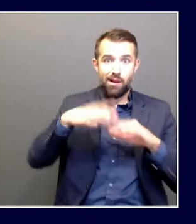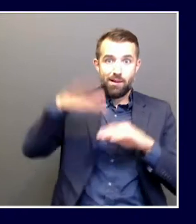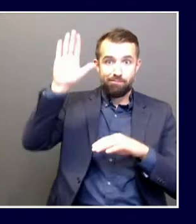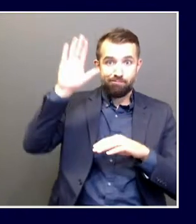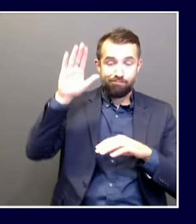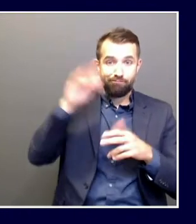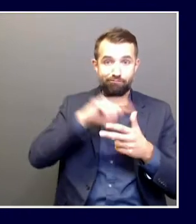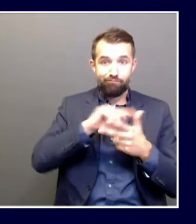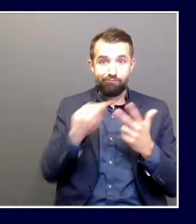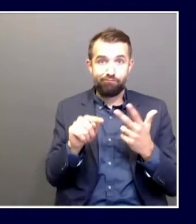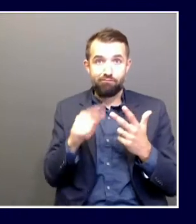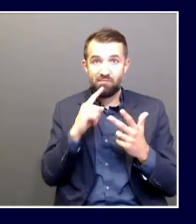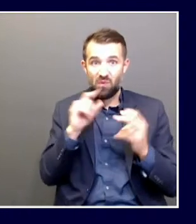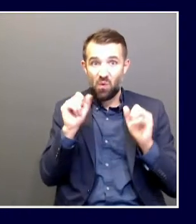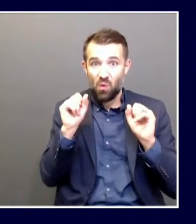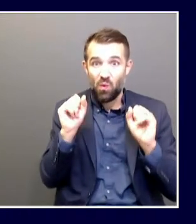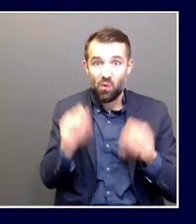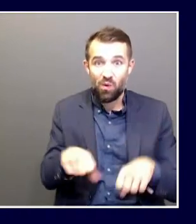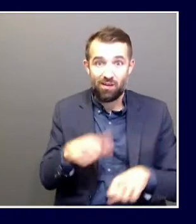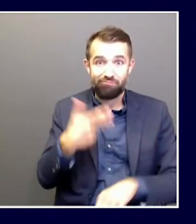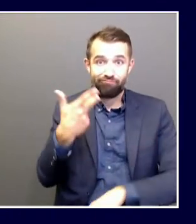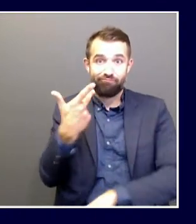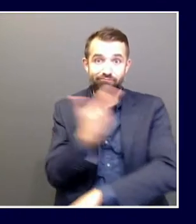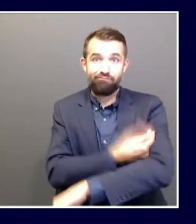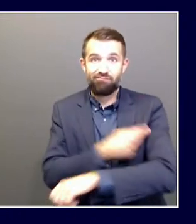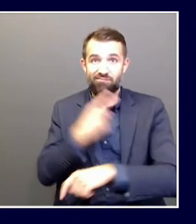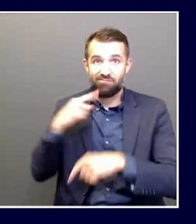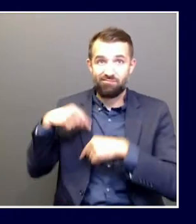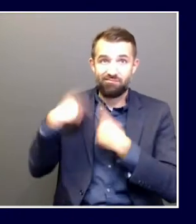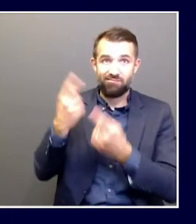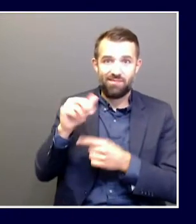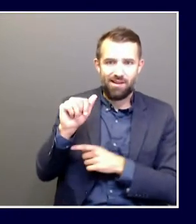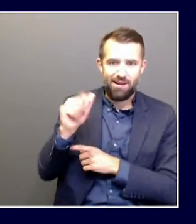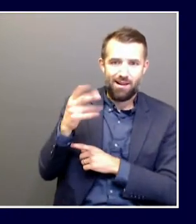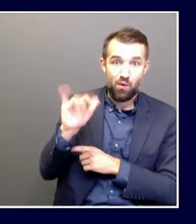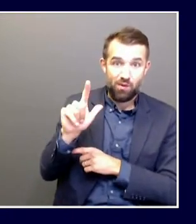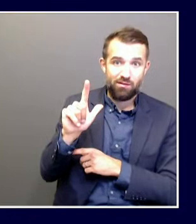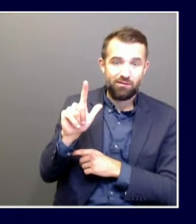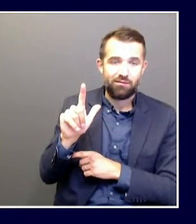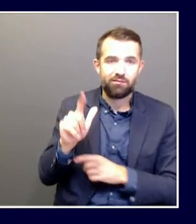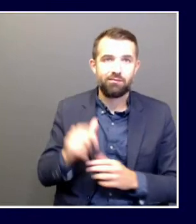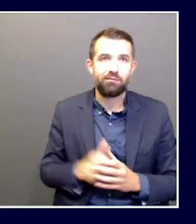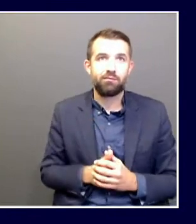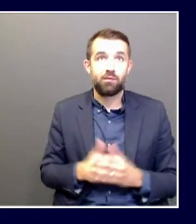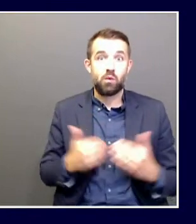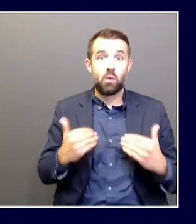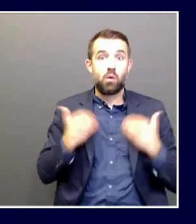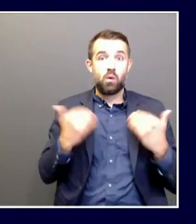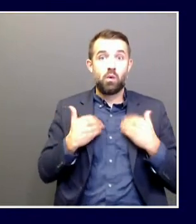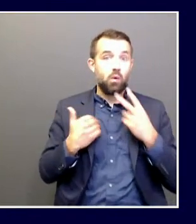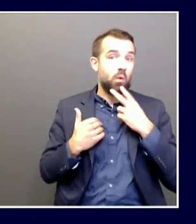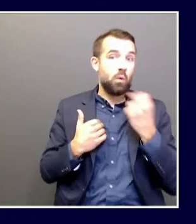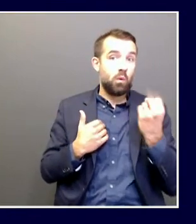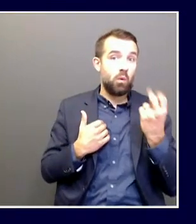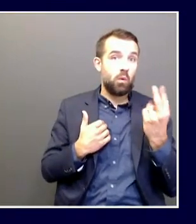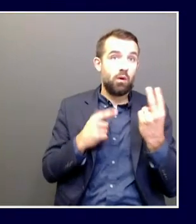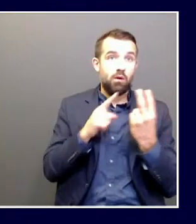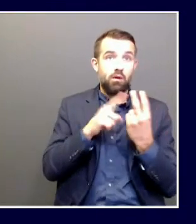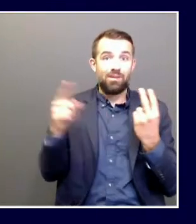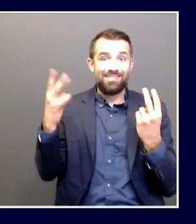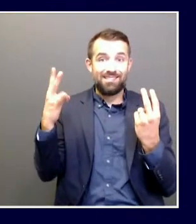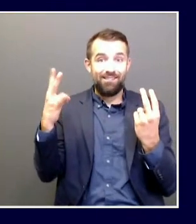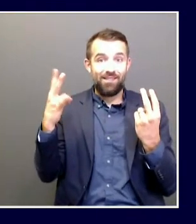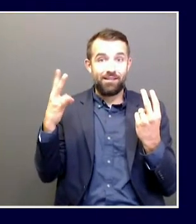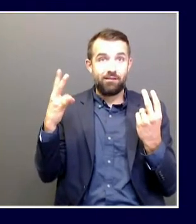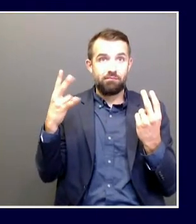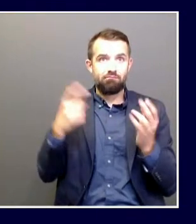extra layer of consent to ensure that people know about it, understand the pros and cons, recognize where to go and